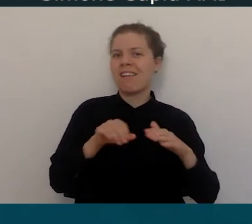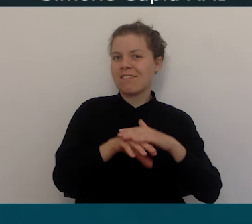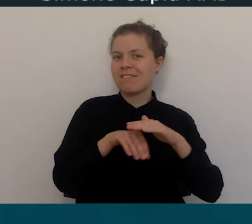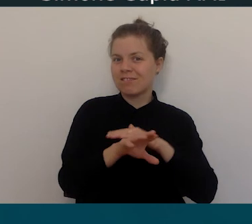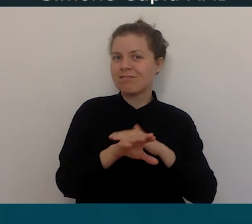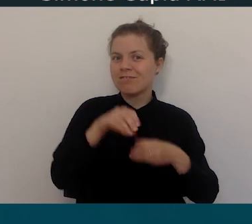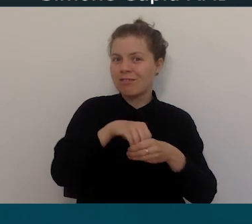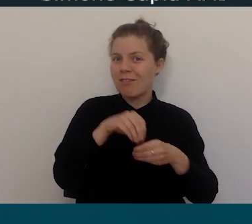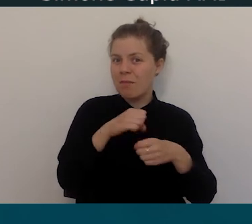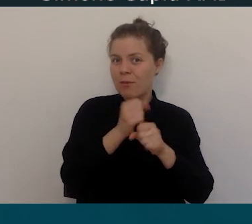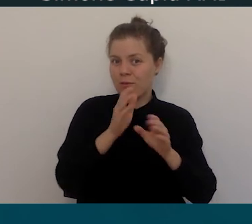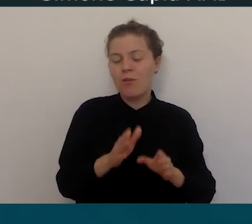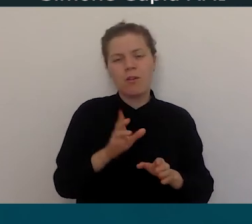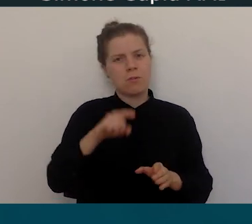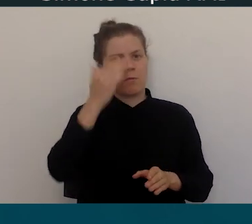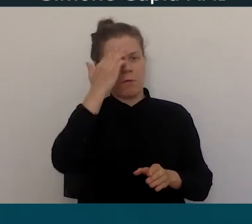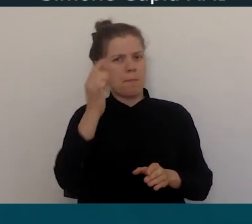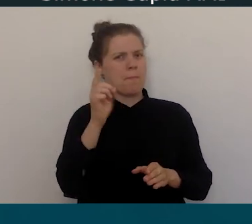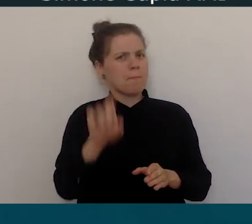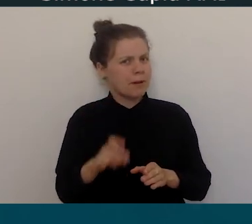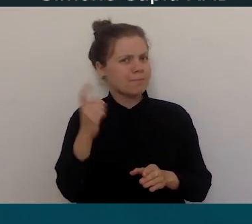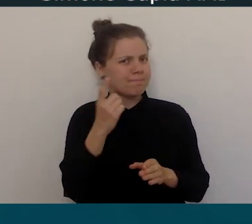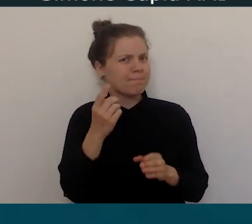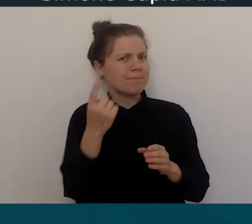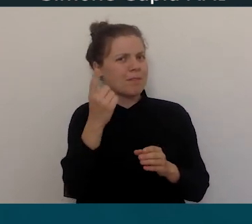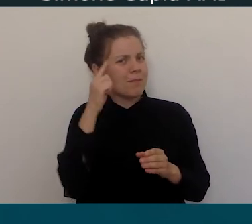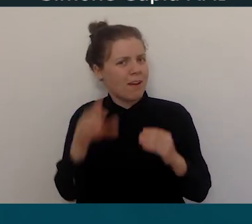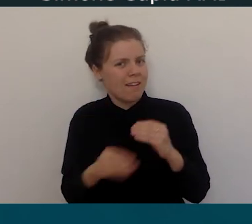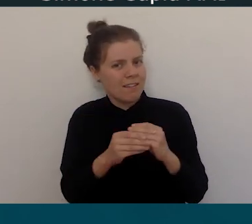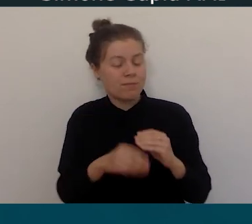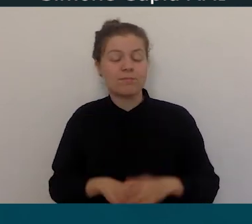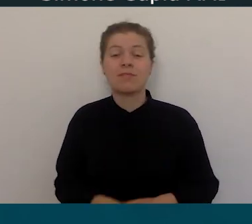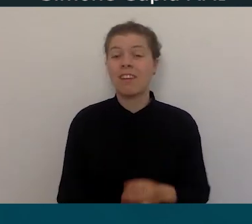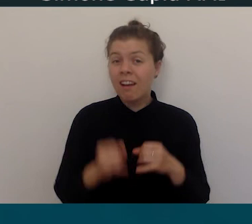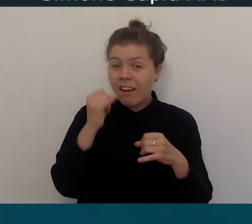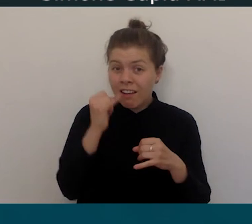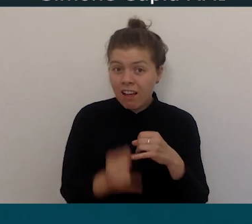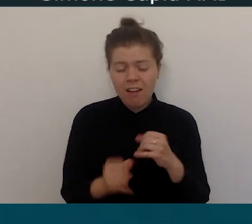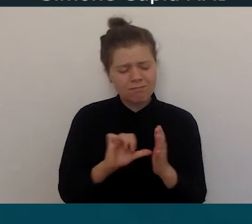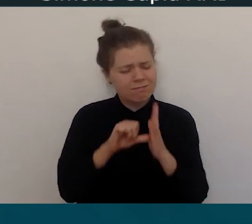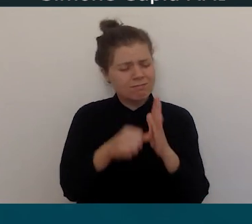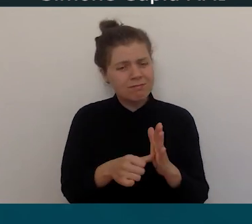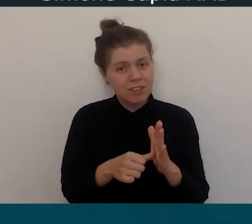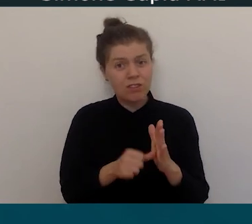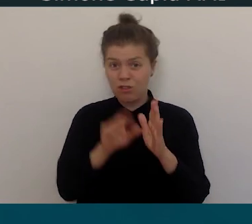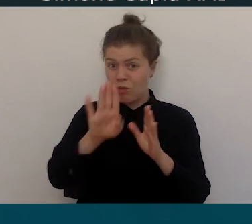a void to fill. Last but not least, don't sacrifice